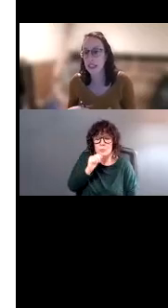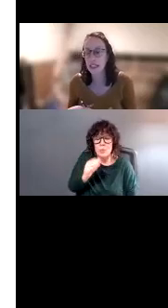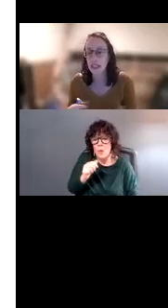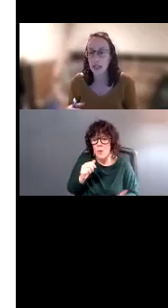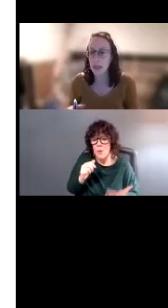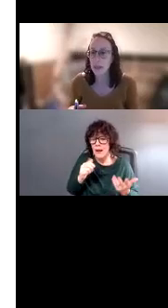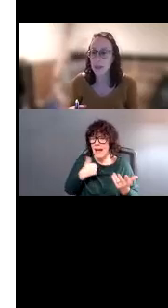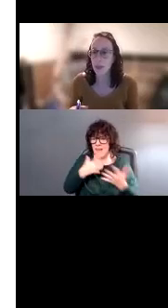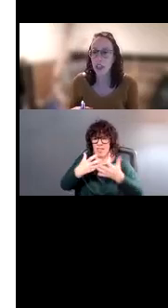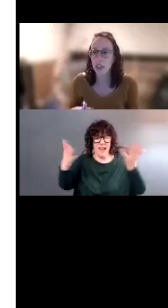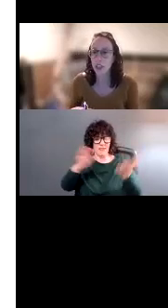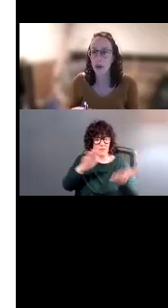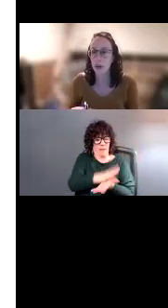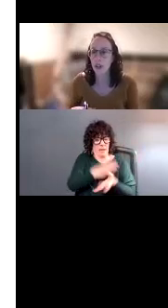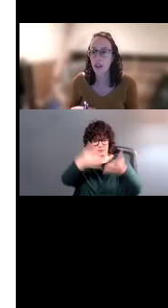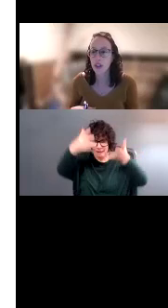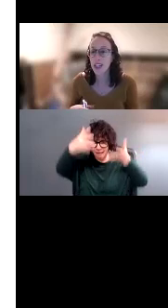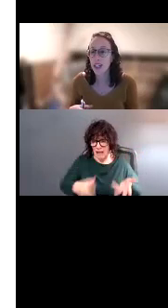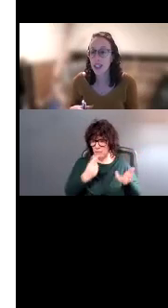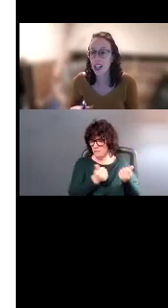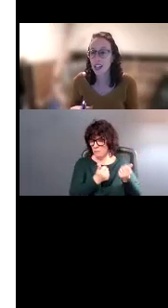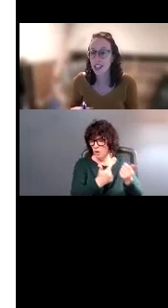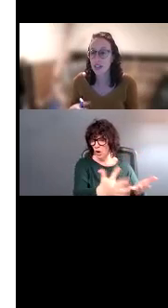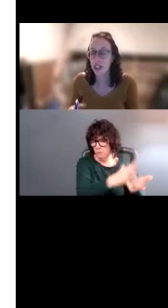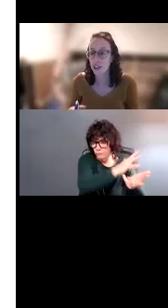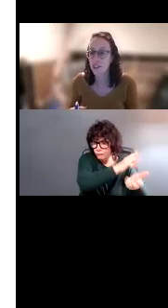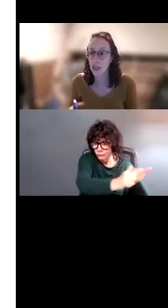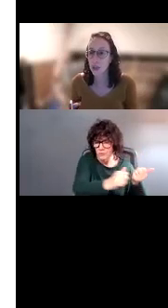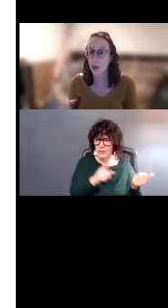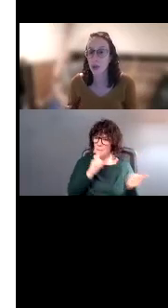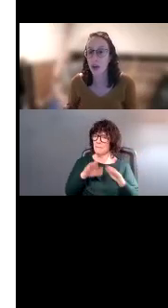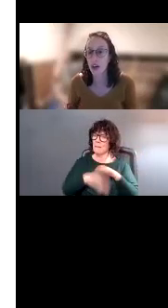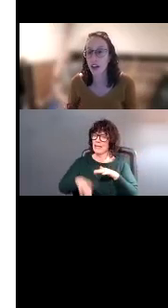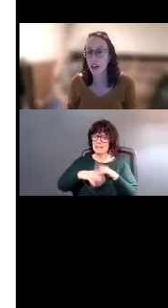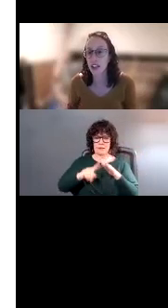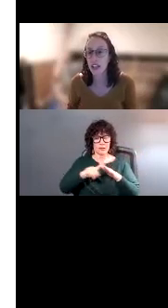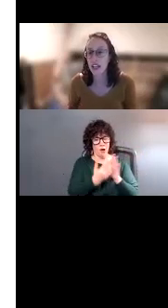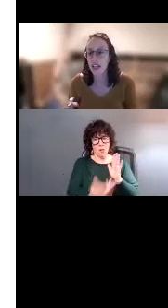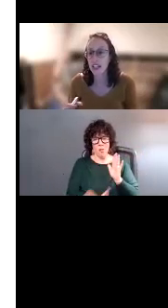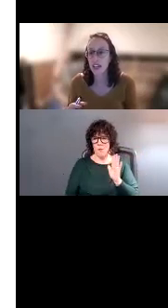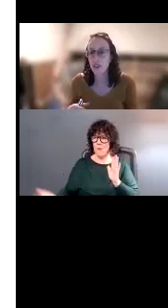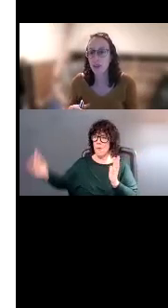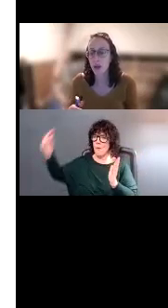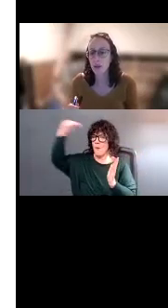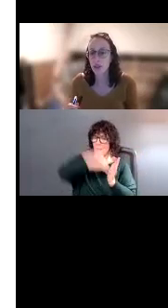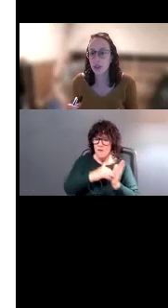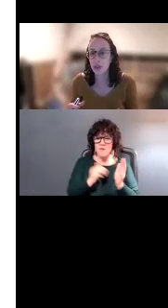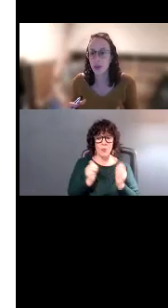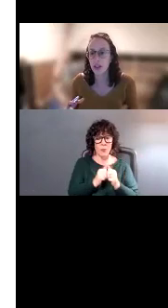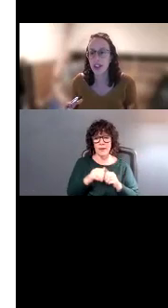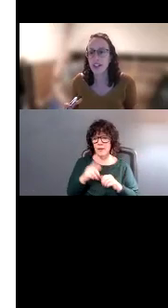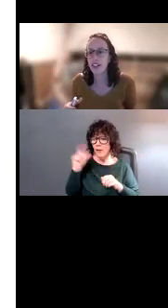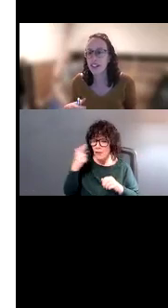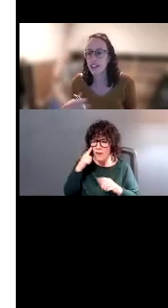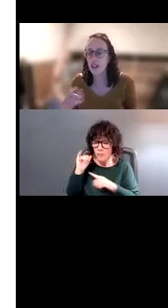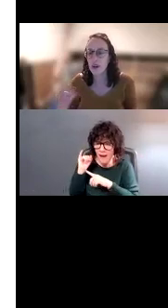IDs and paperwork. So there's not a lot to verify who you are. And if you go